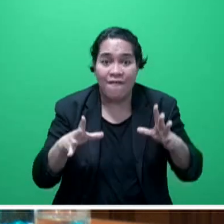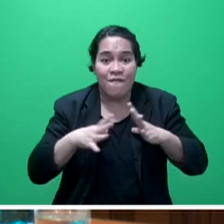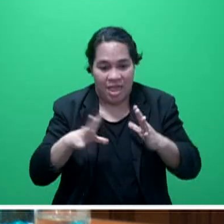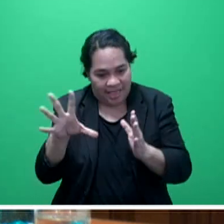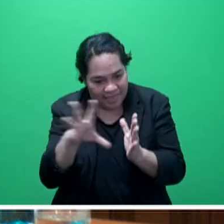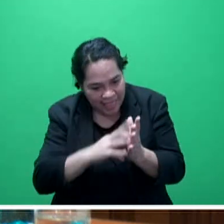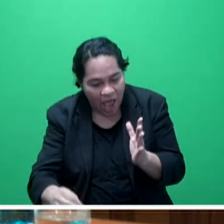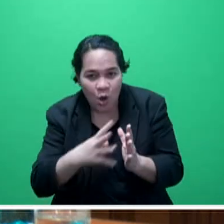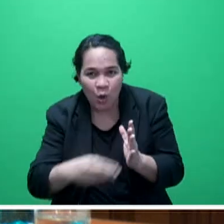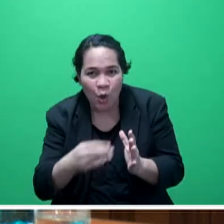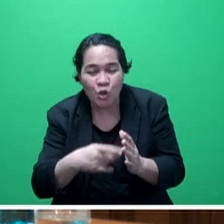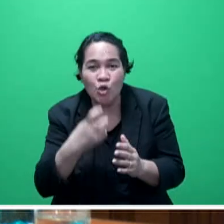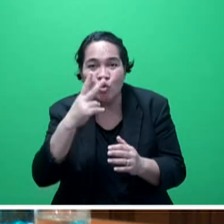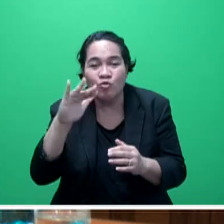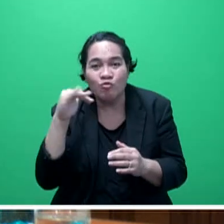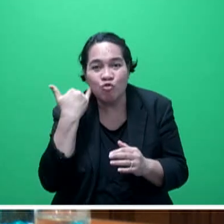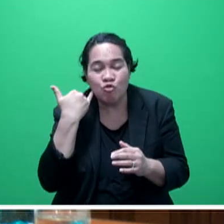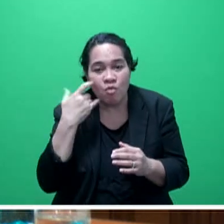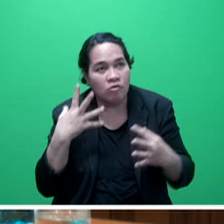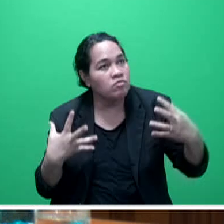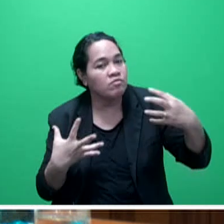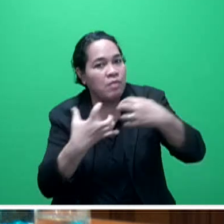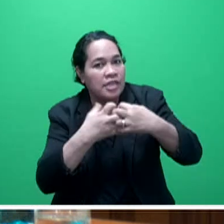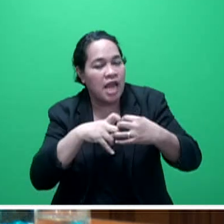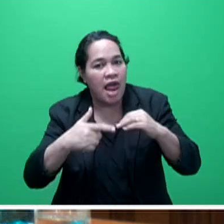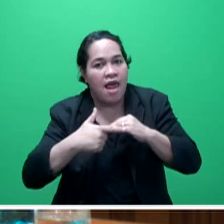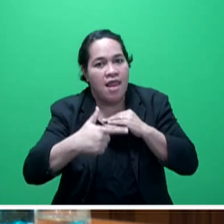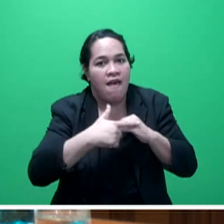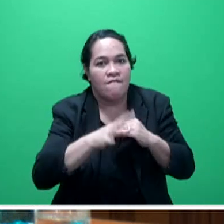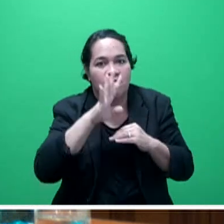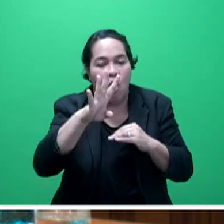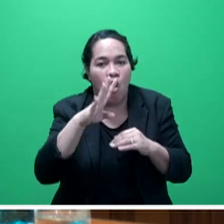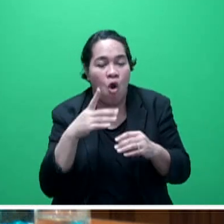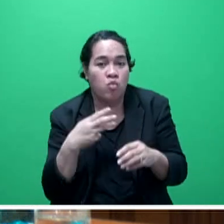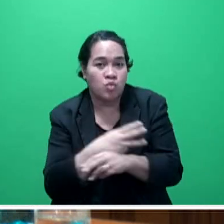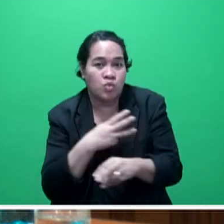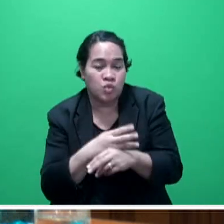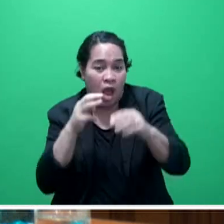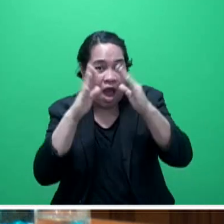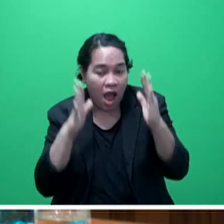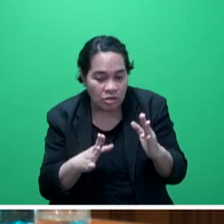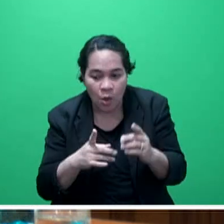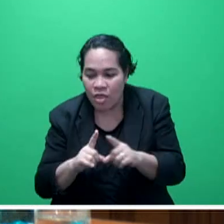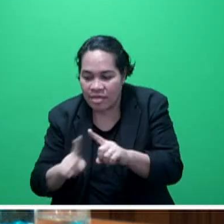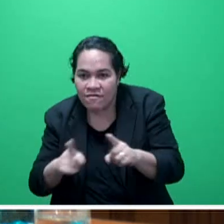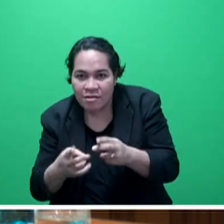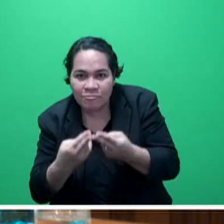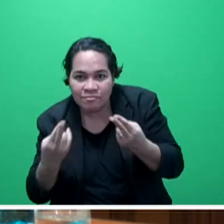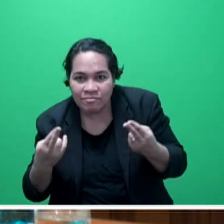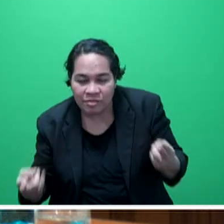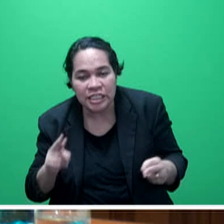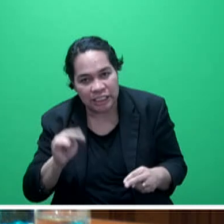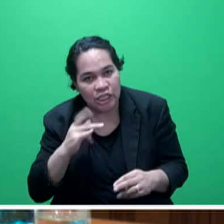of a 2-bedroom, Category 4, cyclone-certified timber house, together with the list of materials required to build